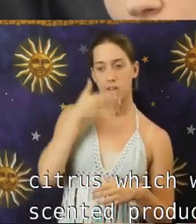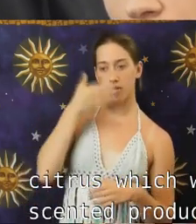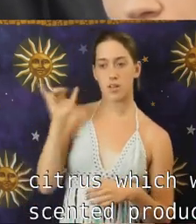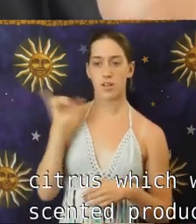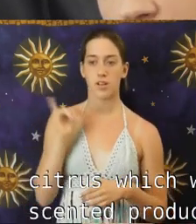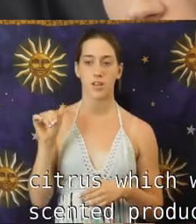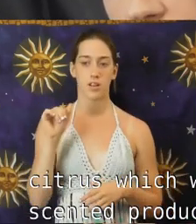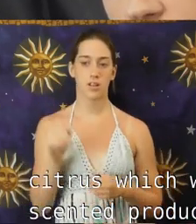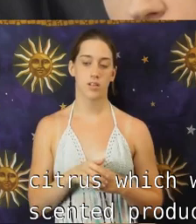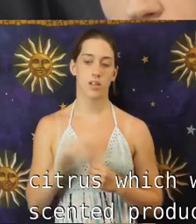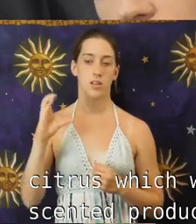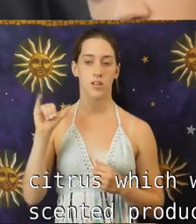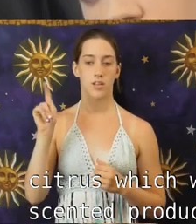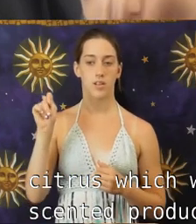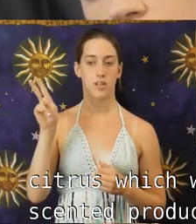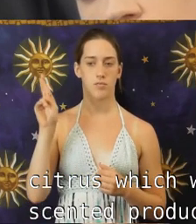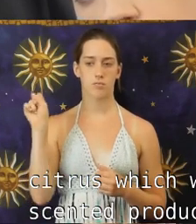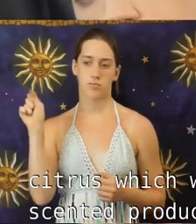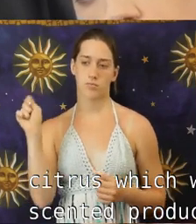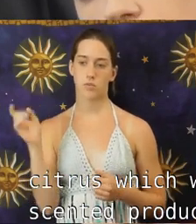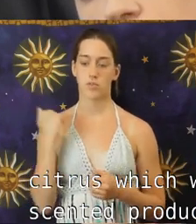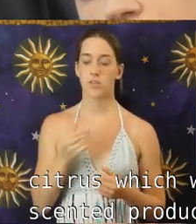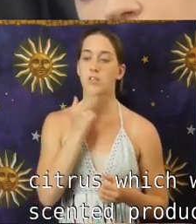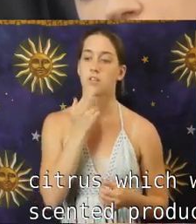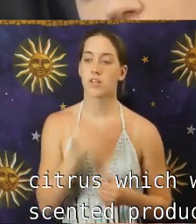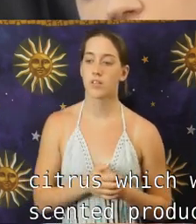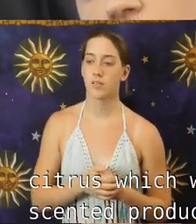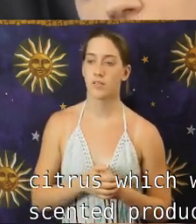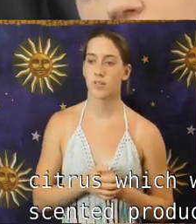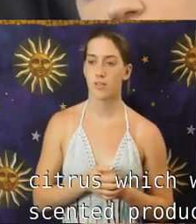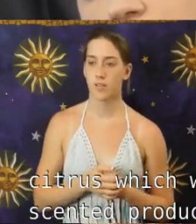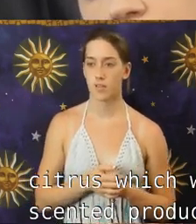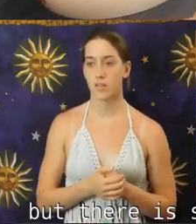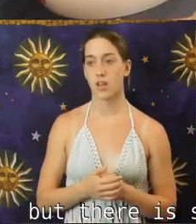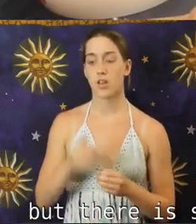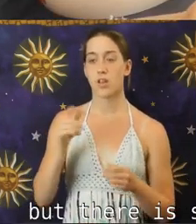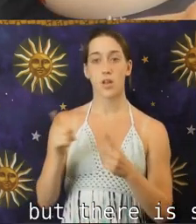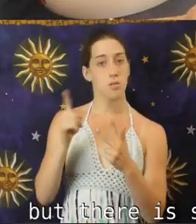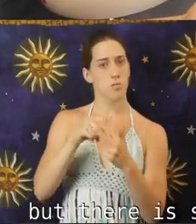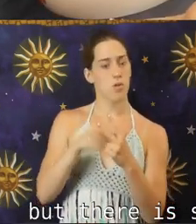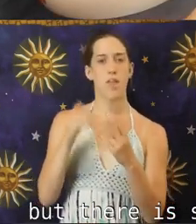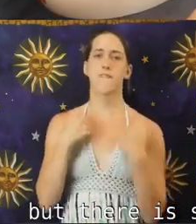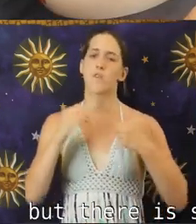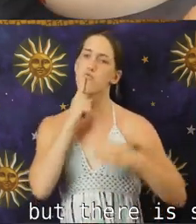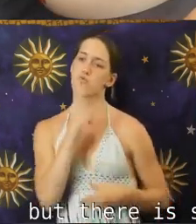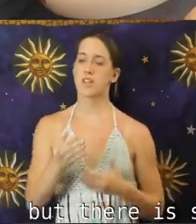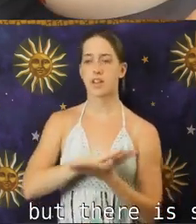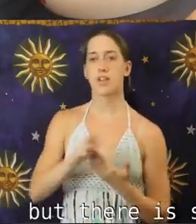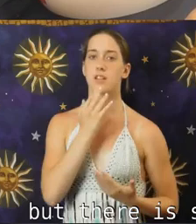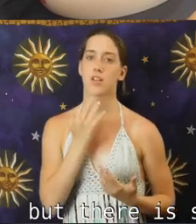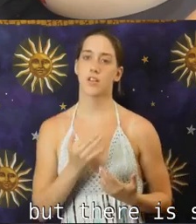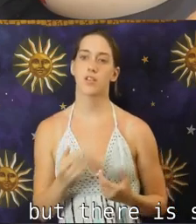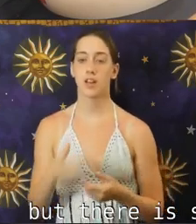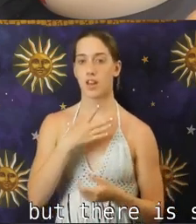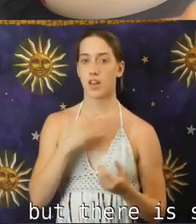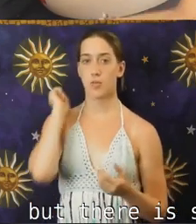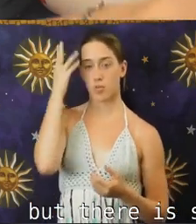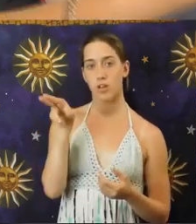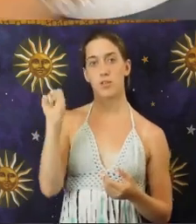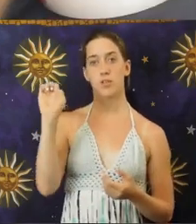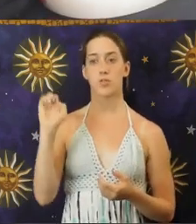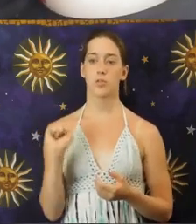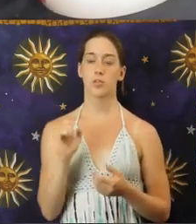really cute and nice. I really like scented products, but I think it's since lost its scent. But there's some good colors. I'll probably use these 2